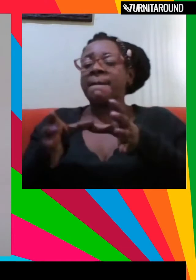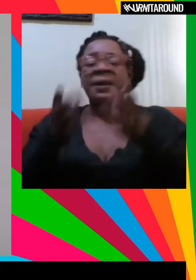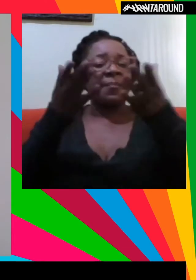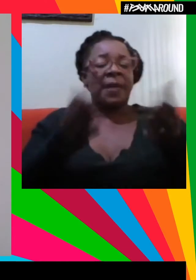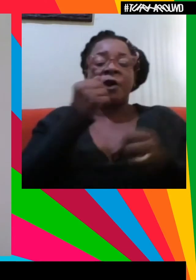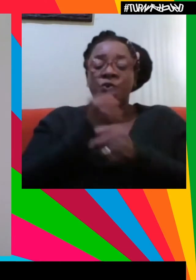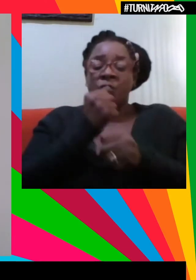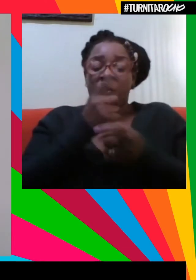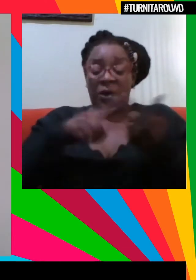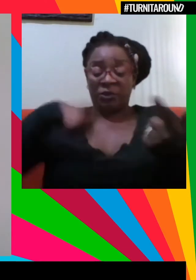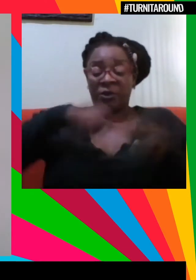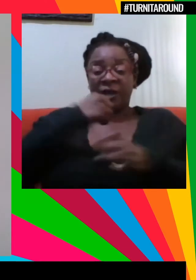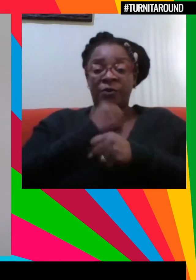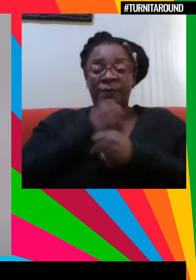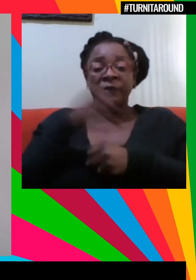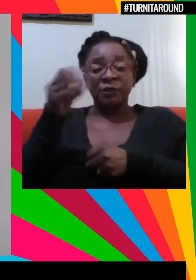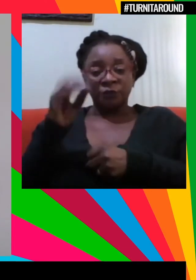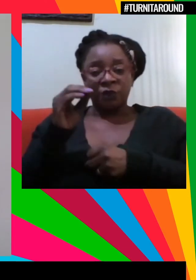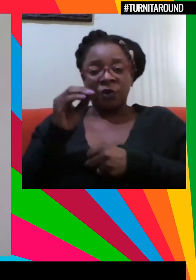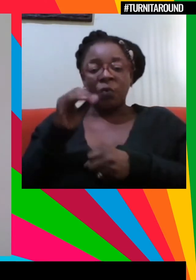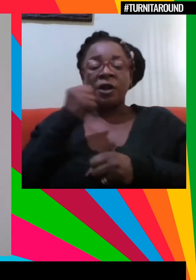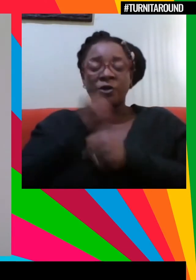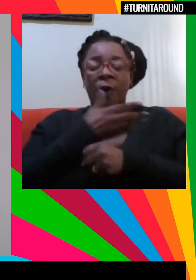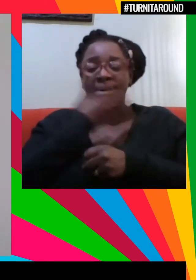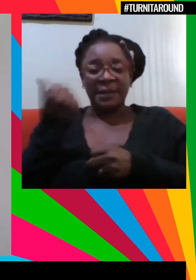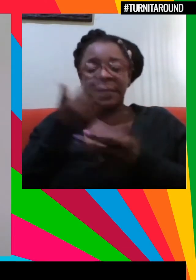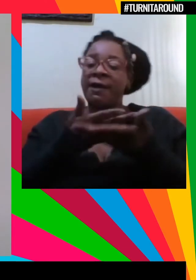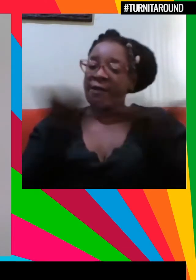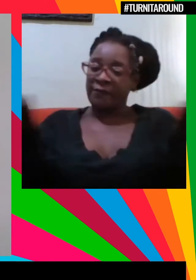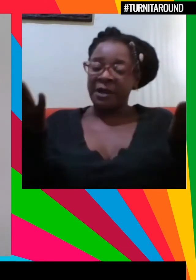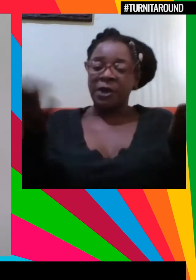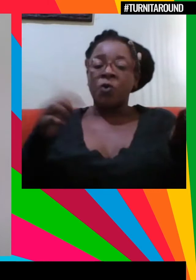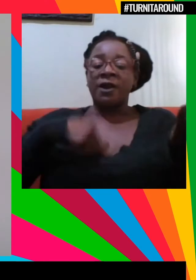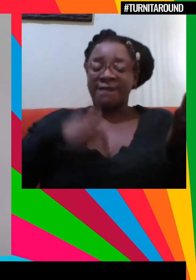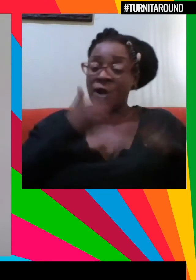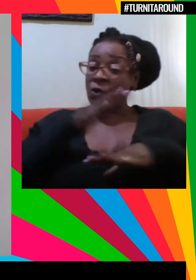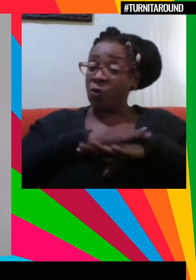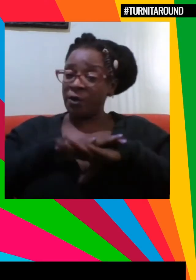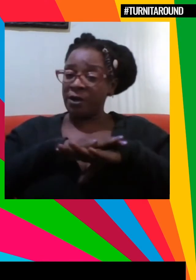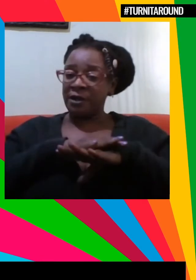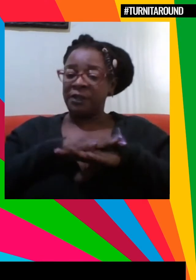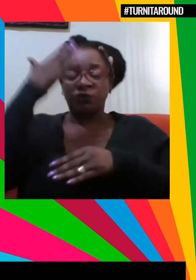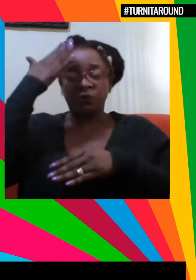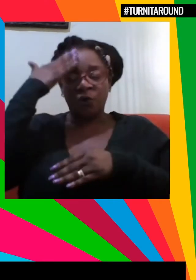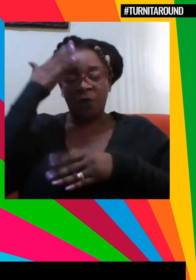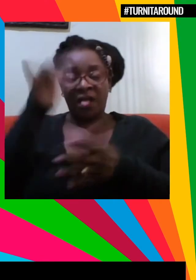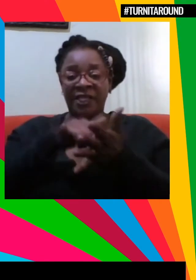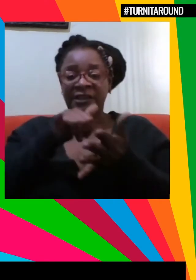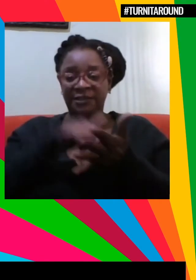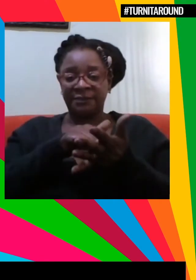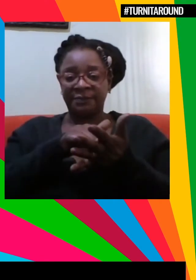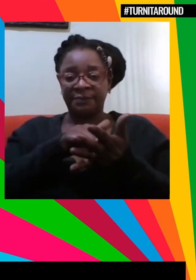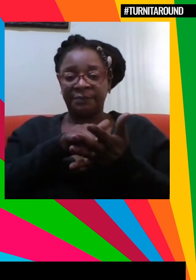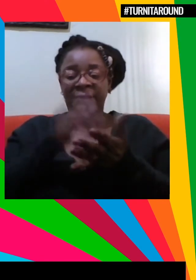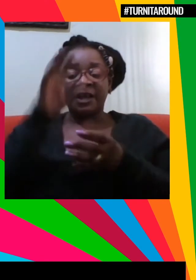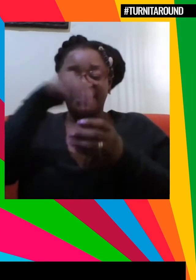doing. The world would be better and everybody would be really feeling great to know that they were invested in